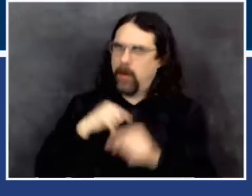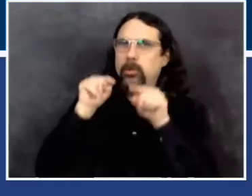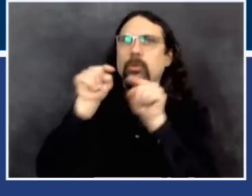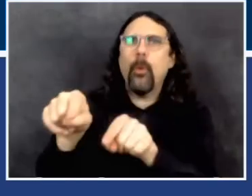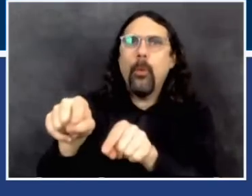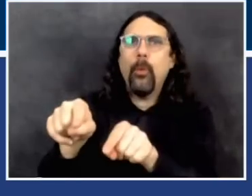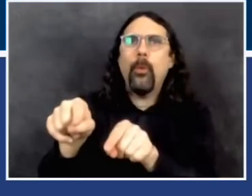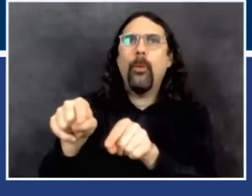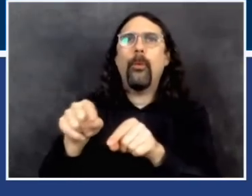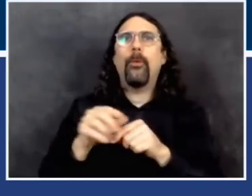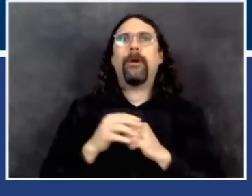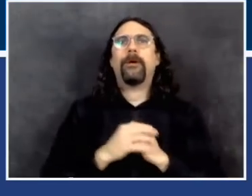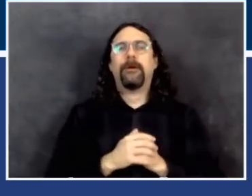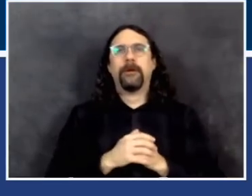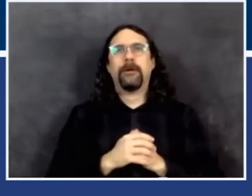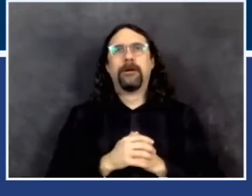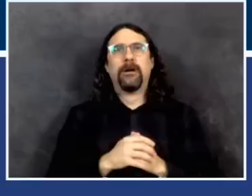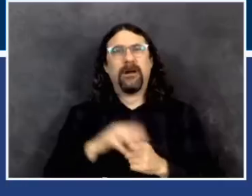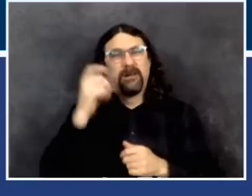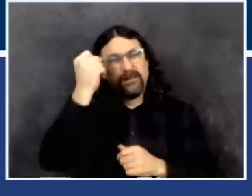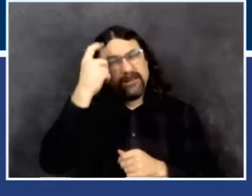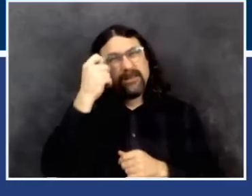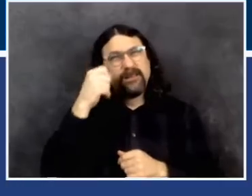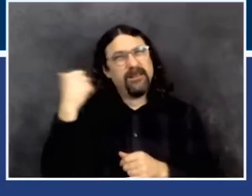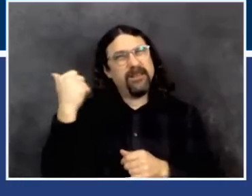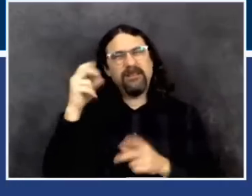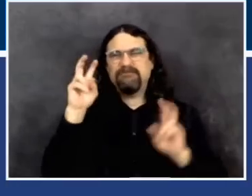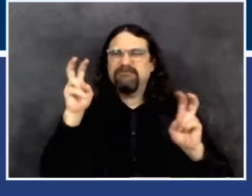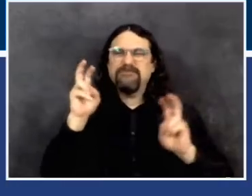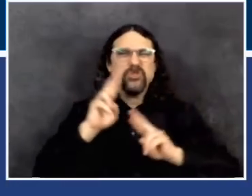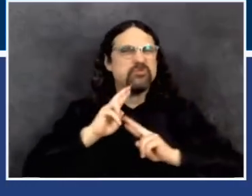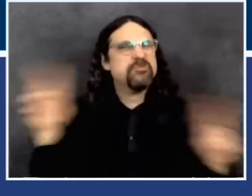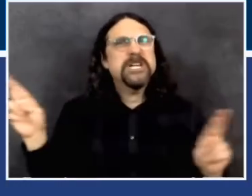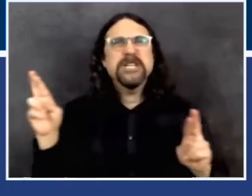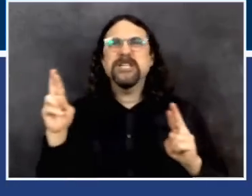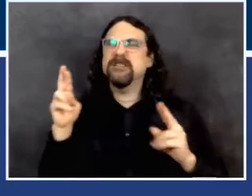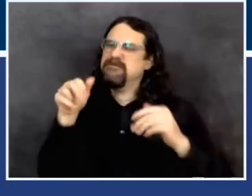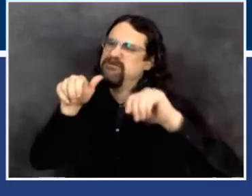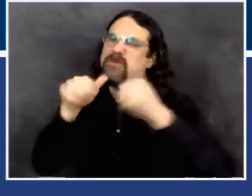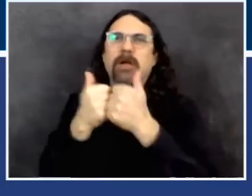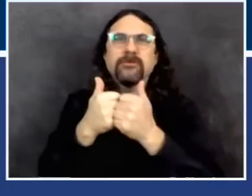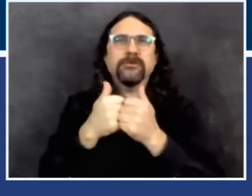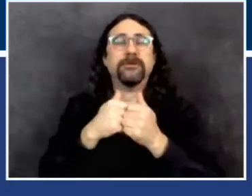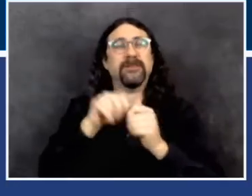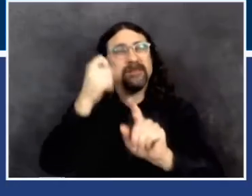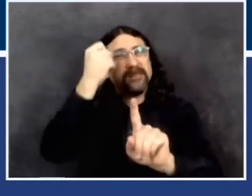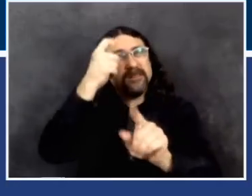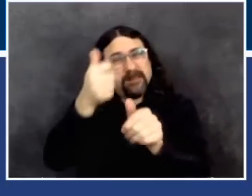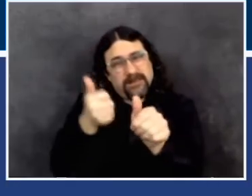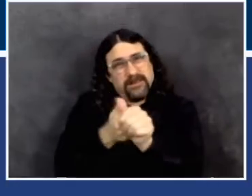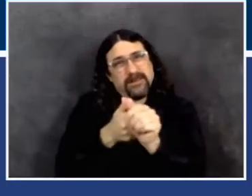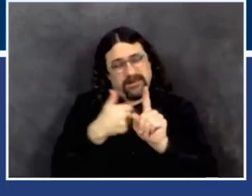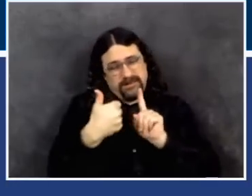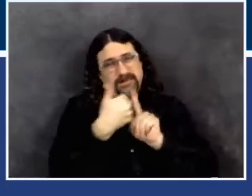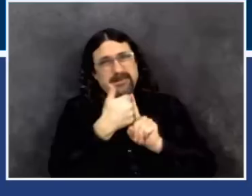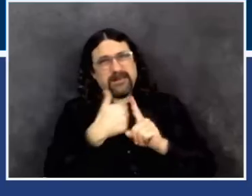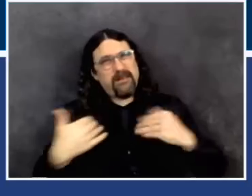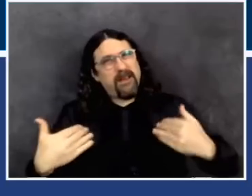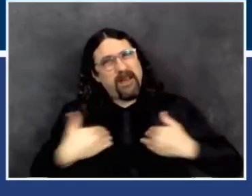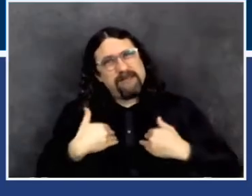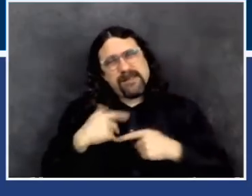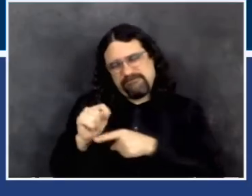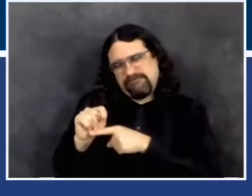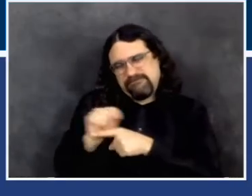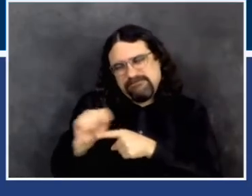have had to practice medicine in the midst of war, and they brought that skill, that poise, that amazing commitment to our